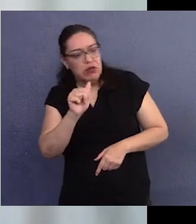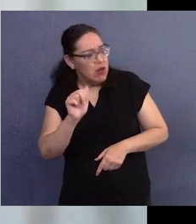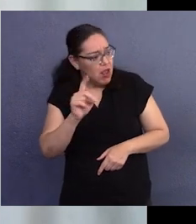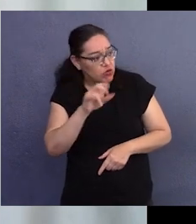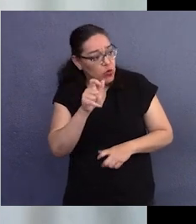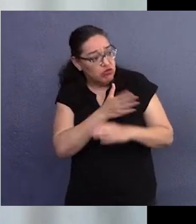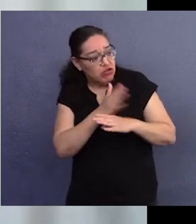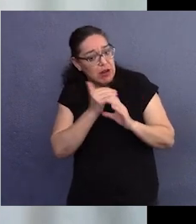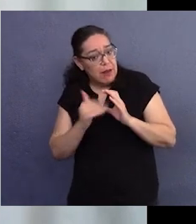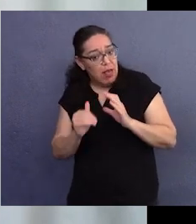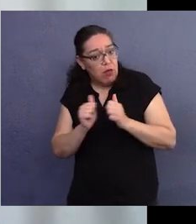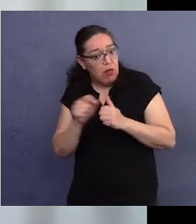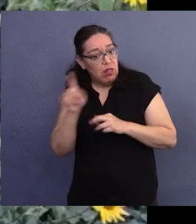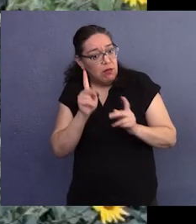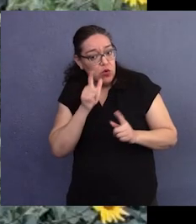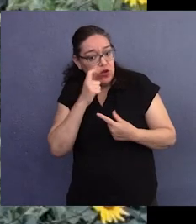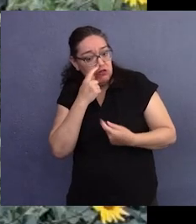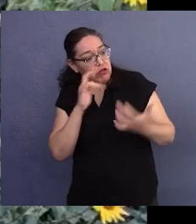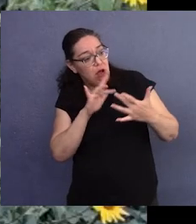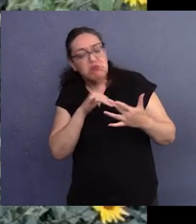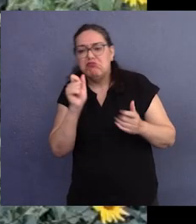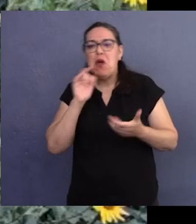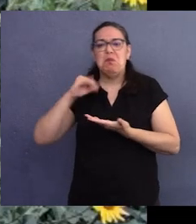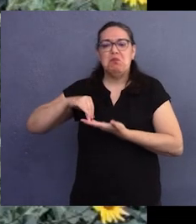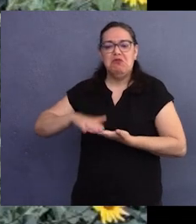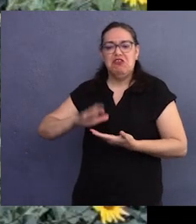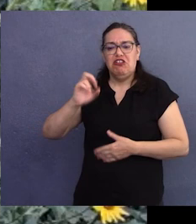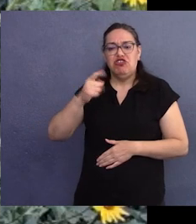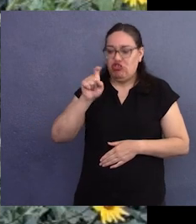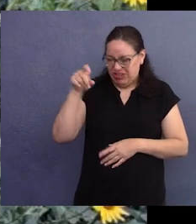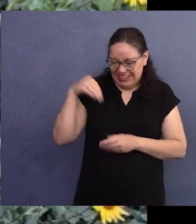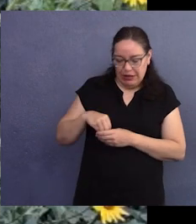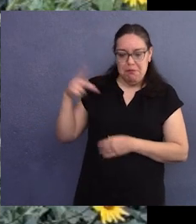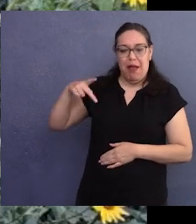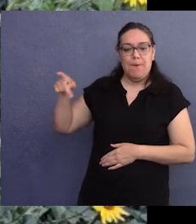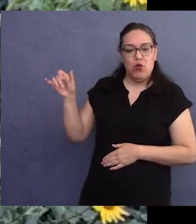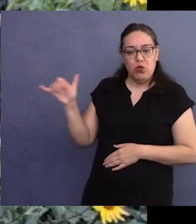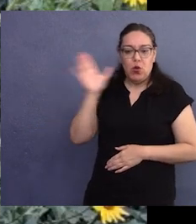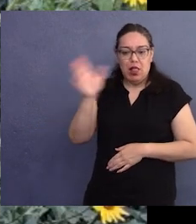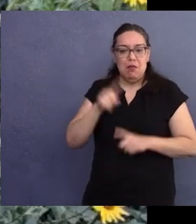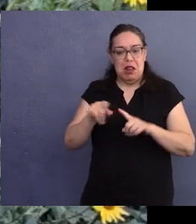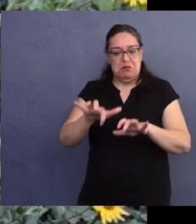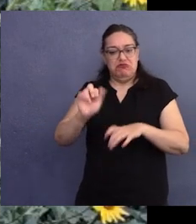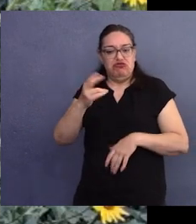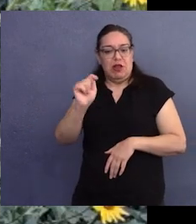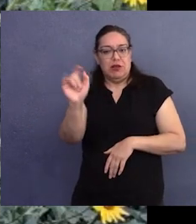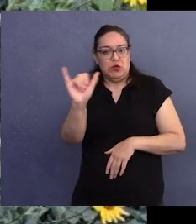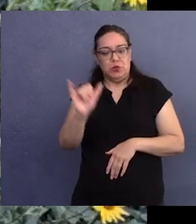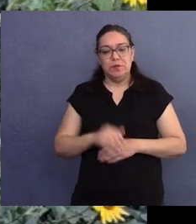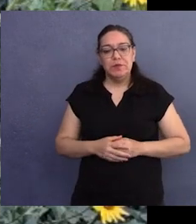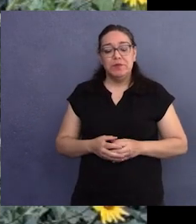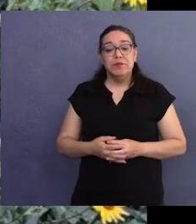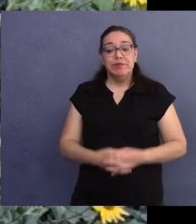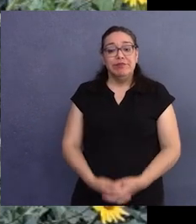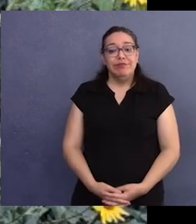with folks who are interested in contacting you? Yeah, I'll go ahead and put it in the chat. It Okay. should be on the PowerPoint, but it's, oops.